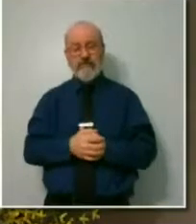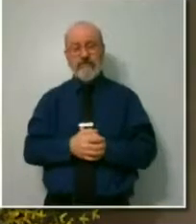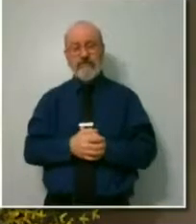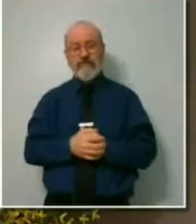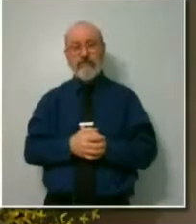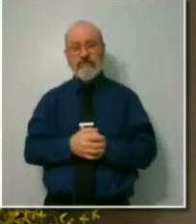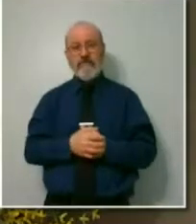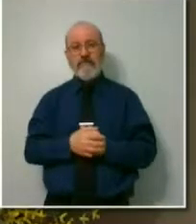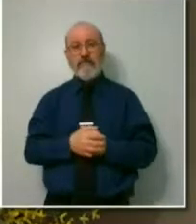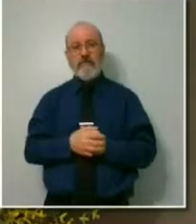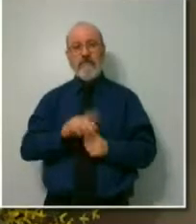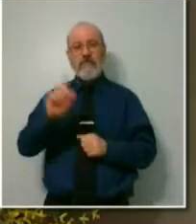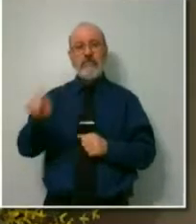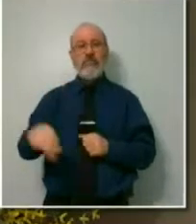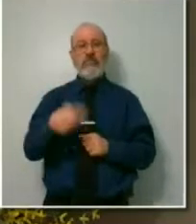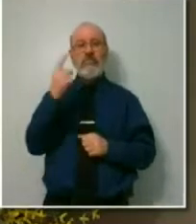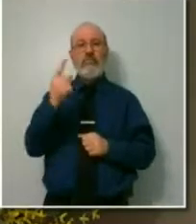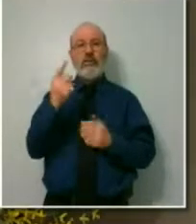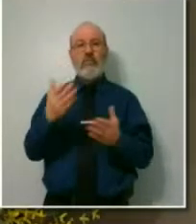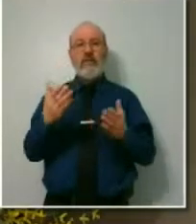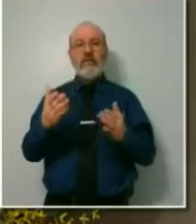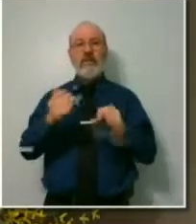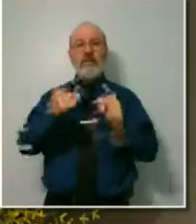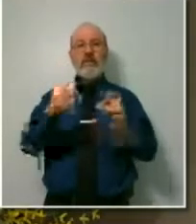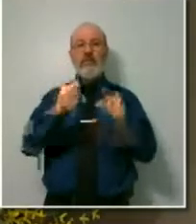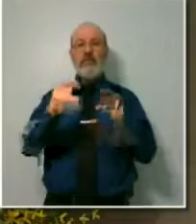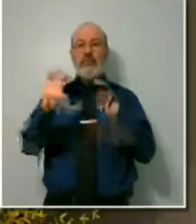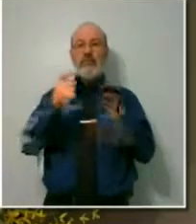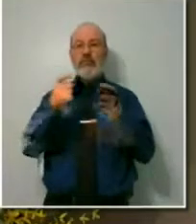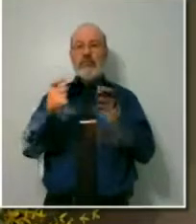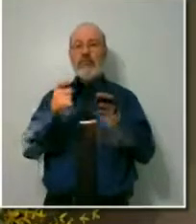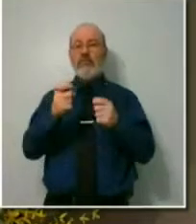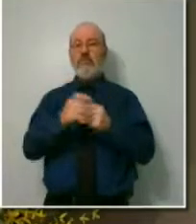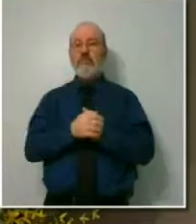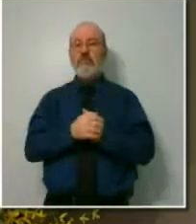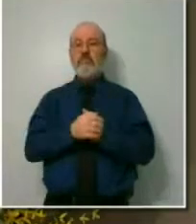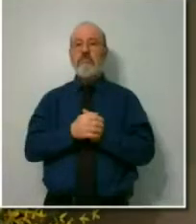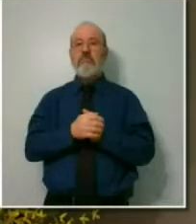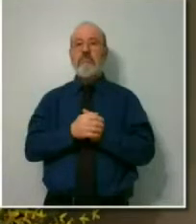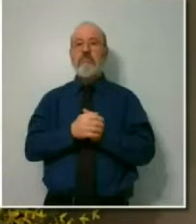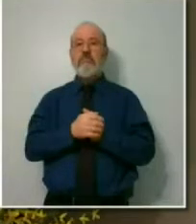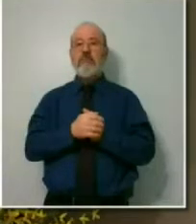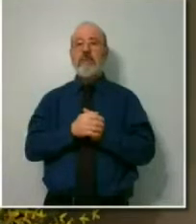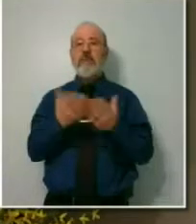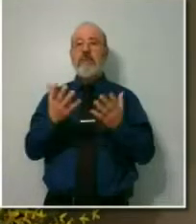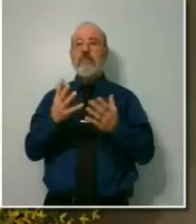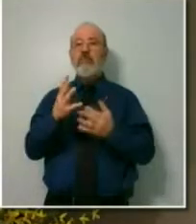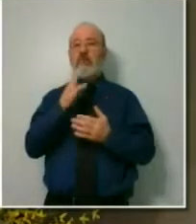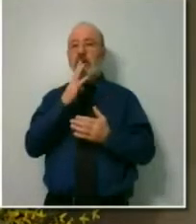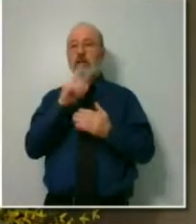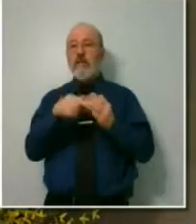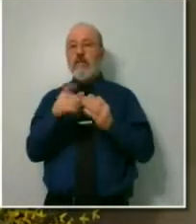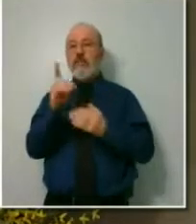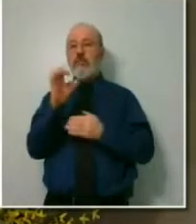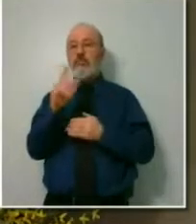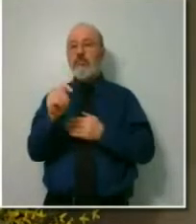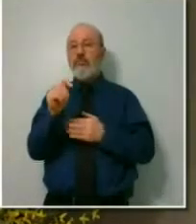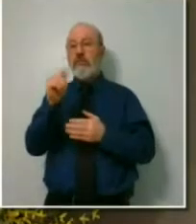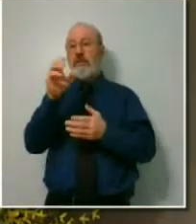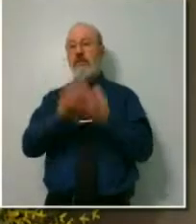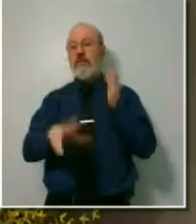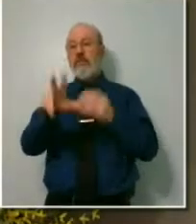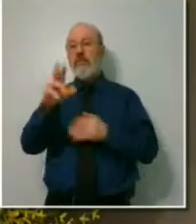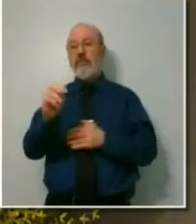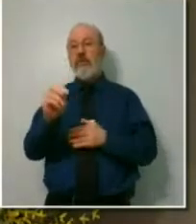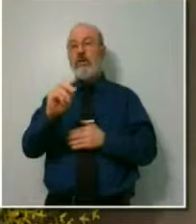There's only one thing that you and I are in control of. And that's what we were getting at in Deuteronomy chapter 30. The only